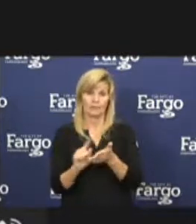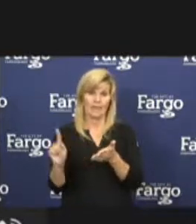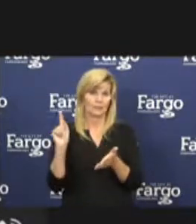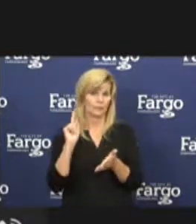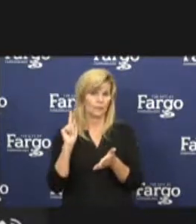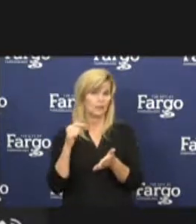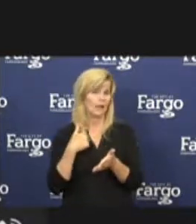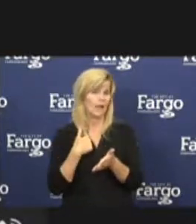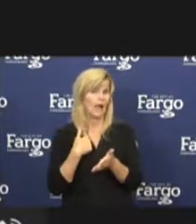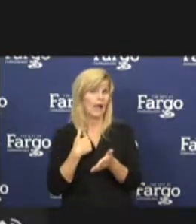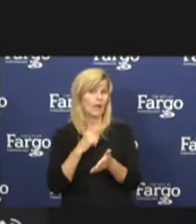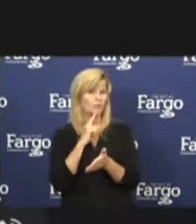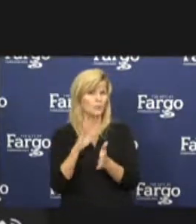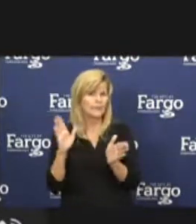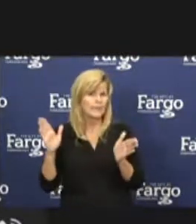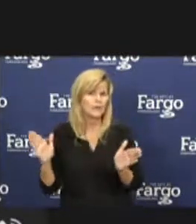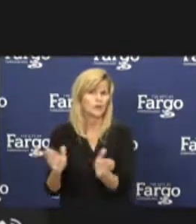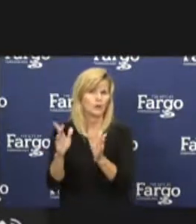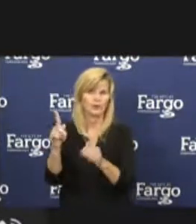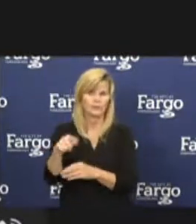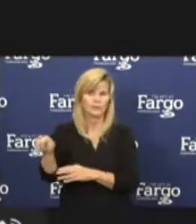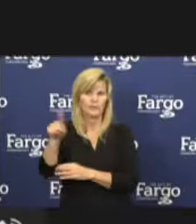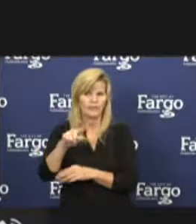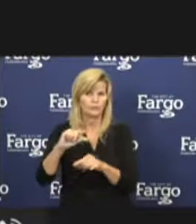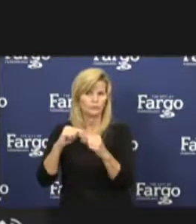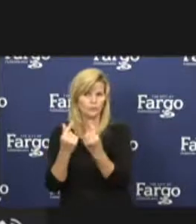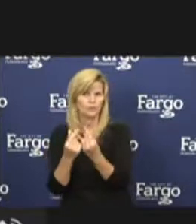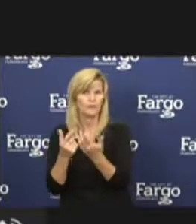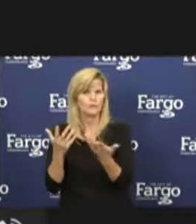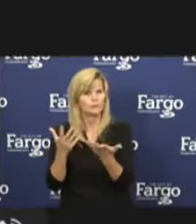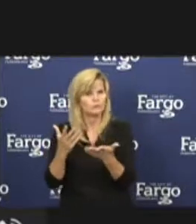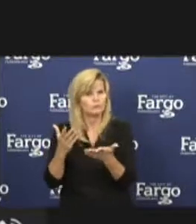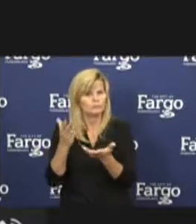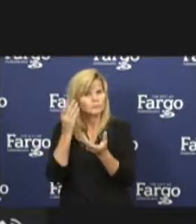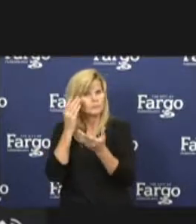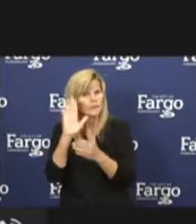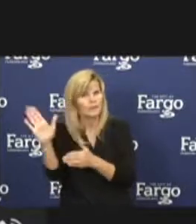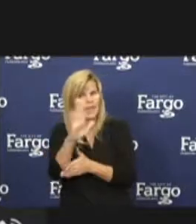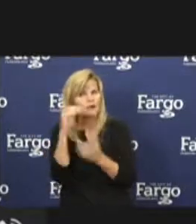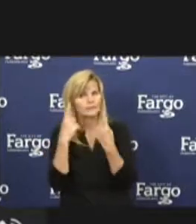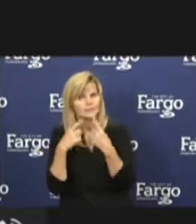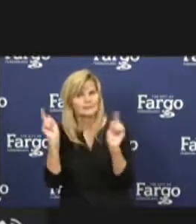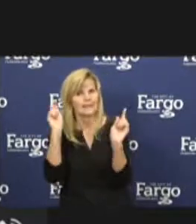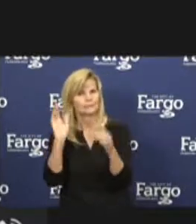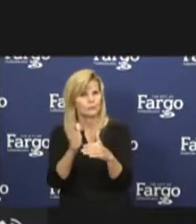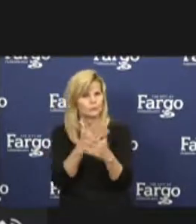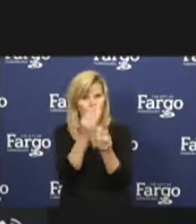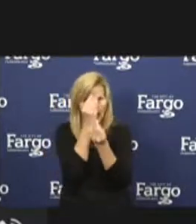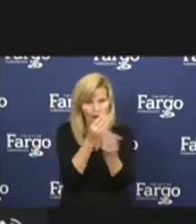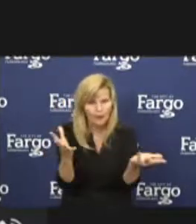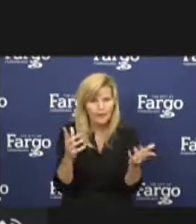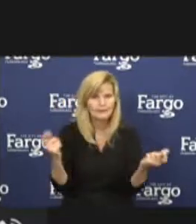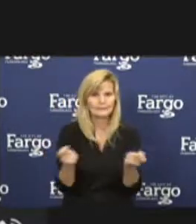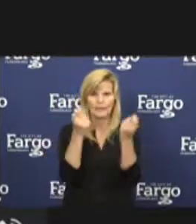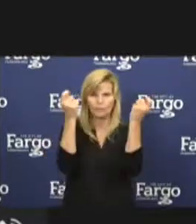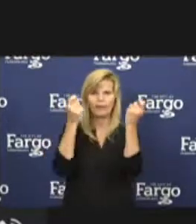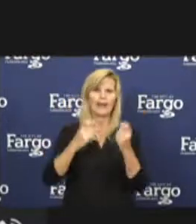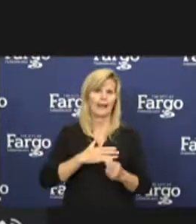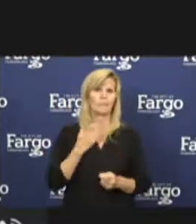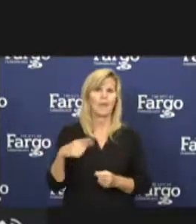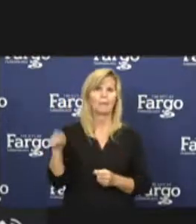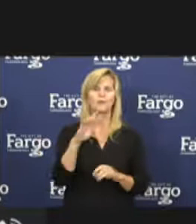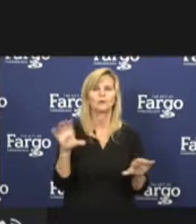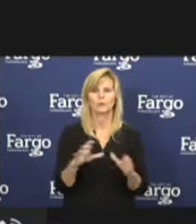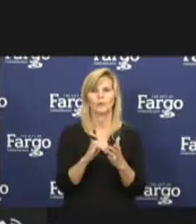really encouraged this group to share and celebrate some of the success of the task force, and I'm happy we're doing that